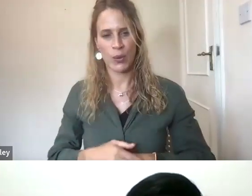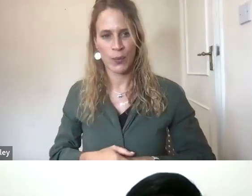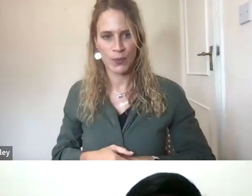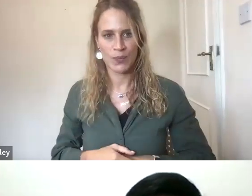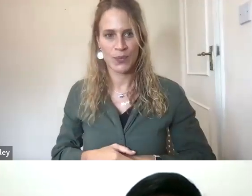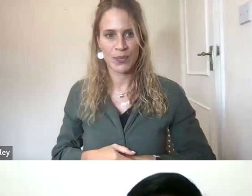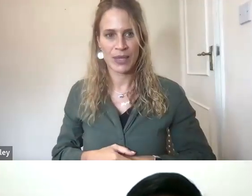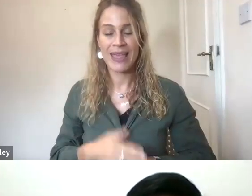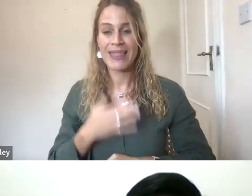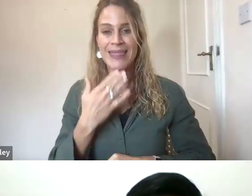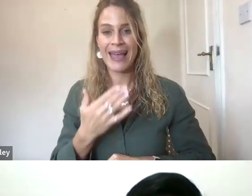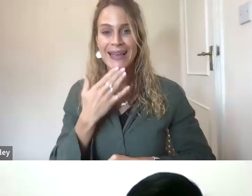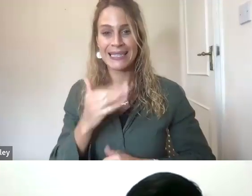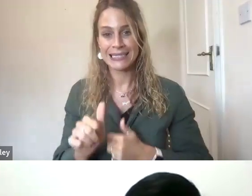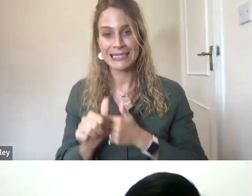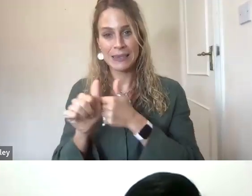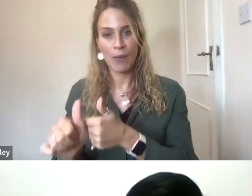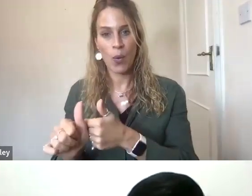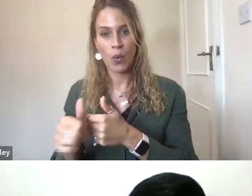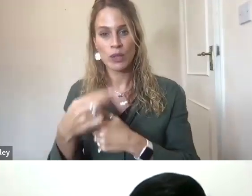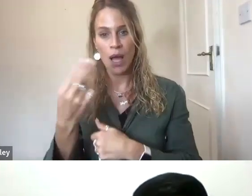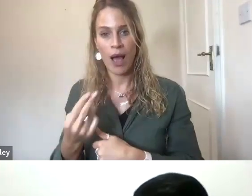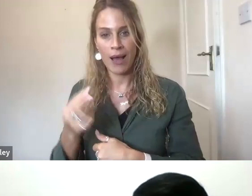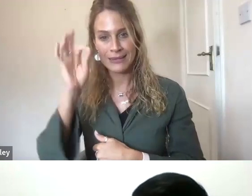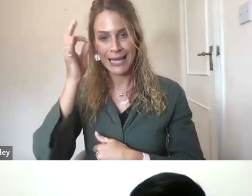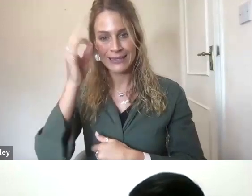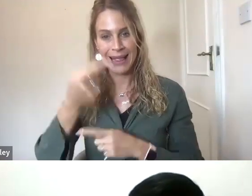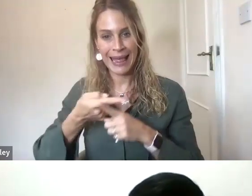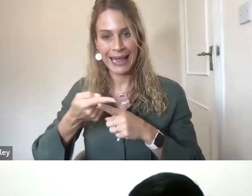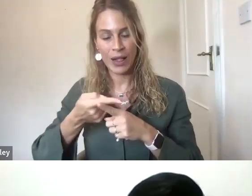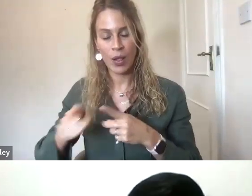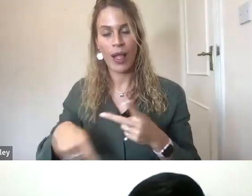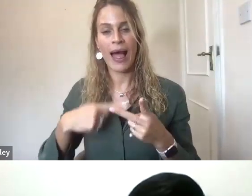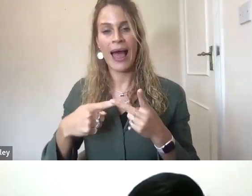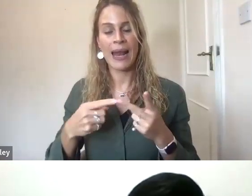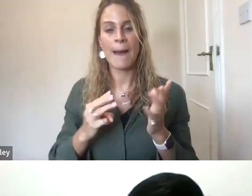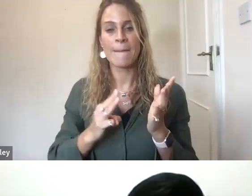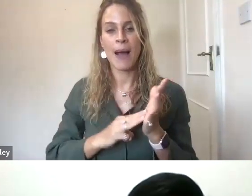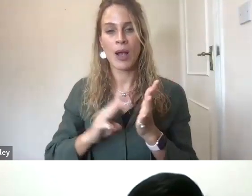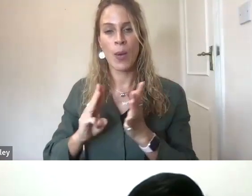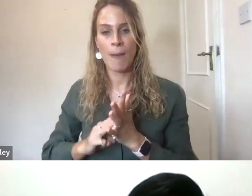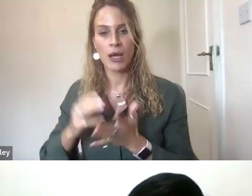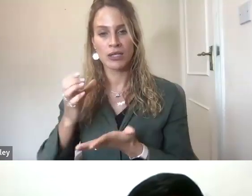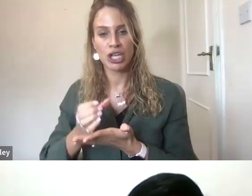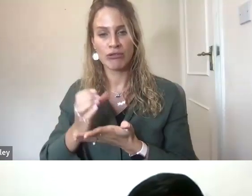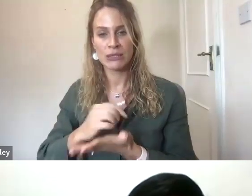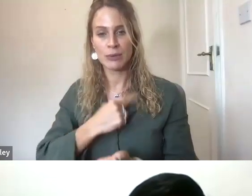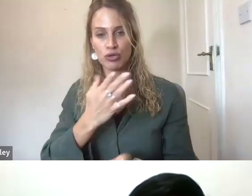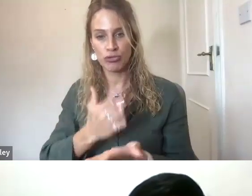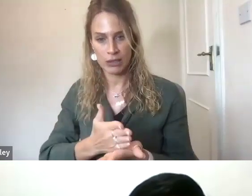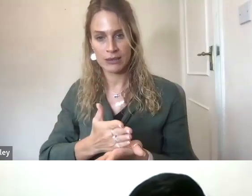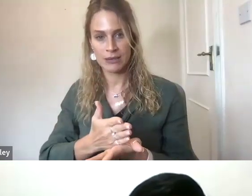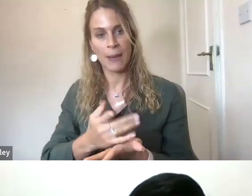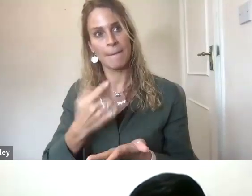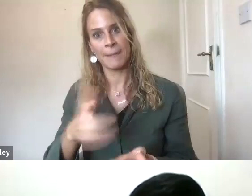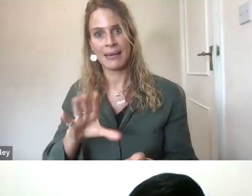to thank our supporters, Arts Council England and the Michael Marks Charitable Trust, who both supported this particular